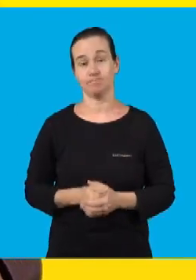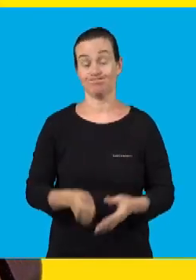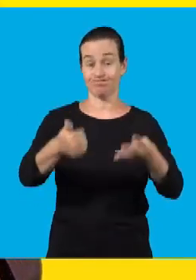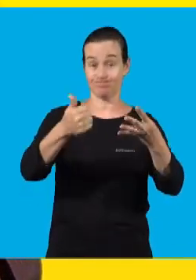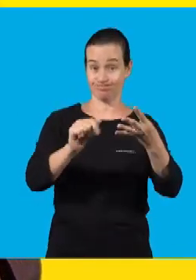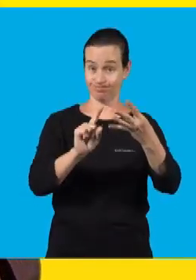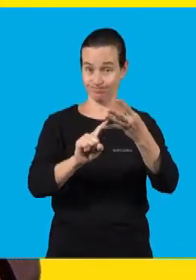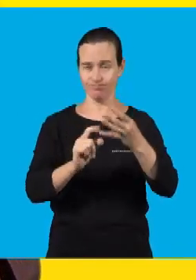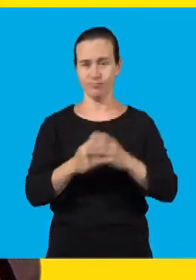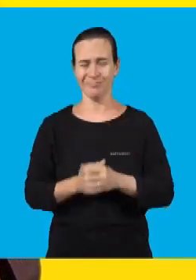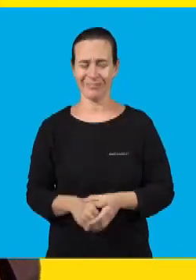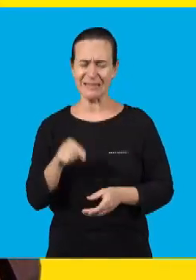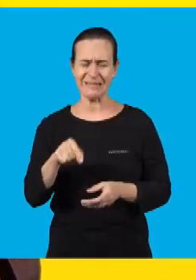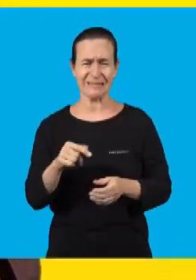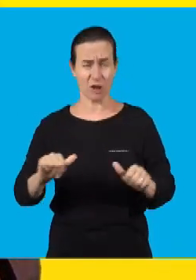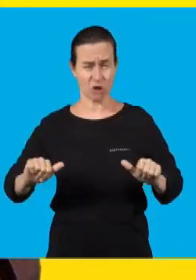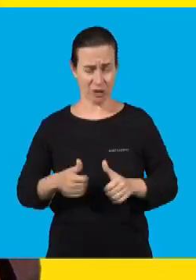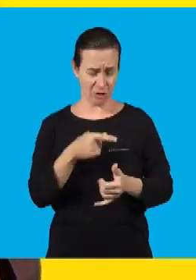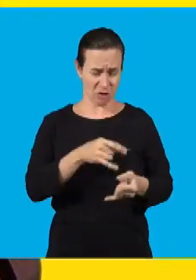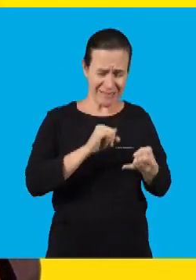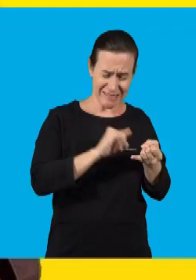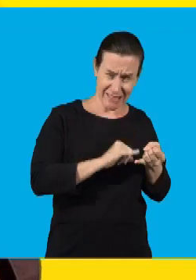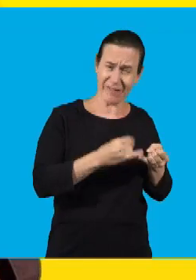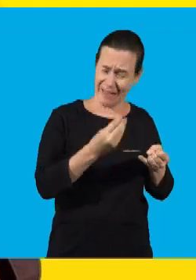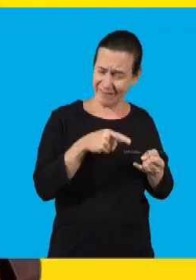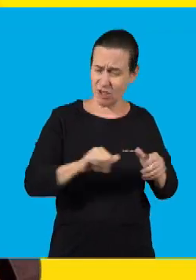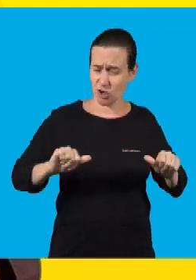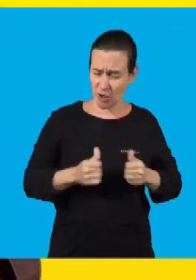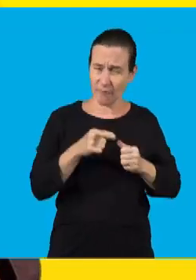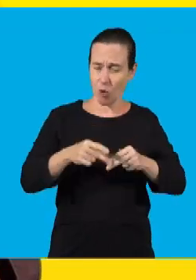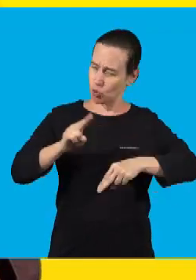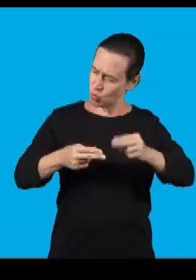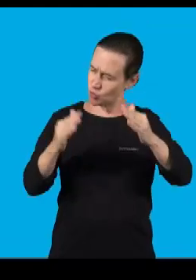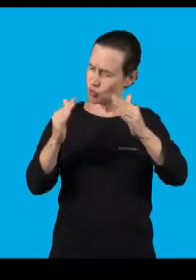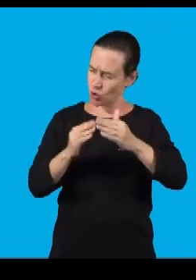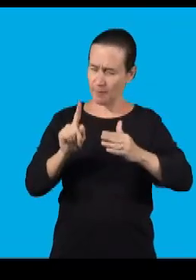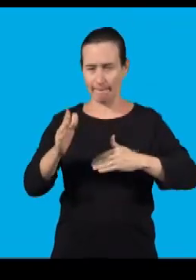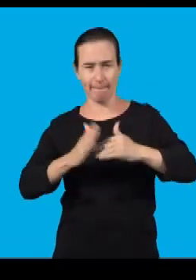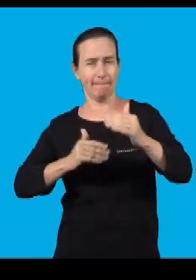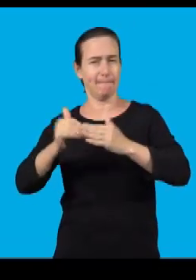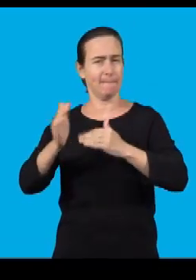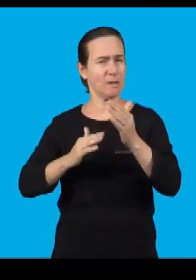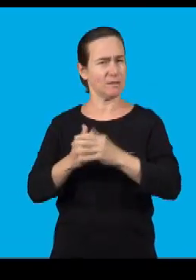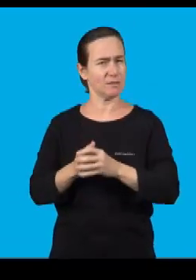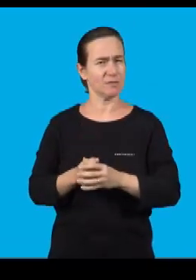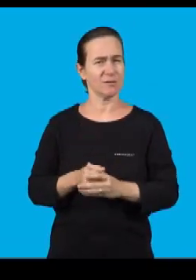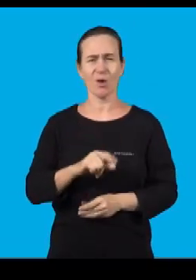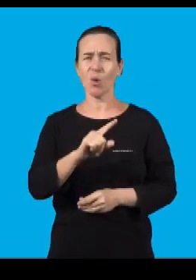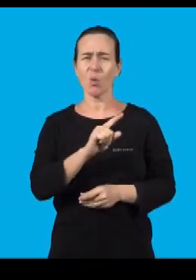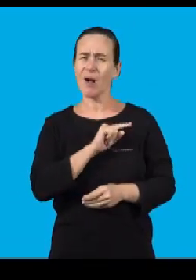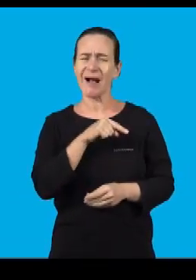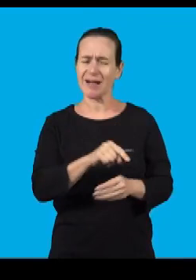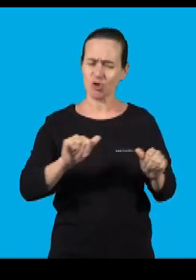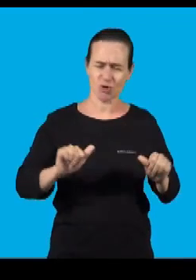Question 1.4. How is the challenge that Stephen Khumalo faces to rebuild his church? All right. So, why